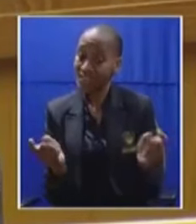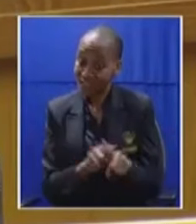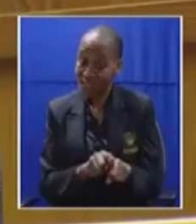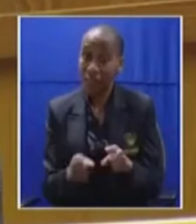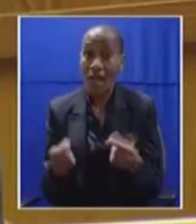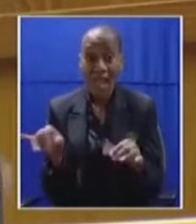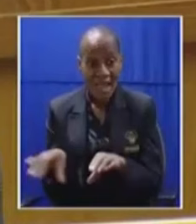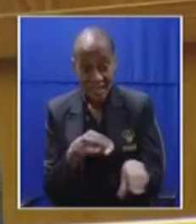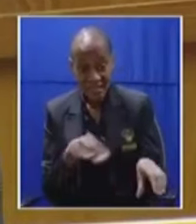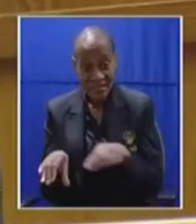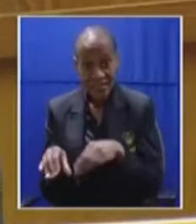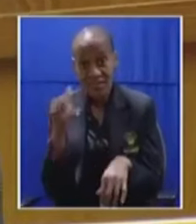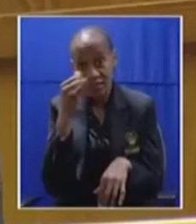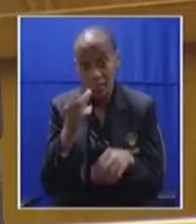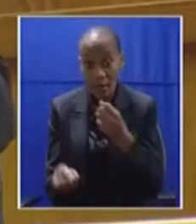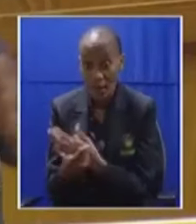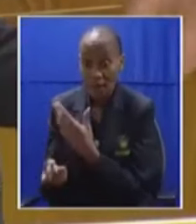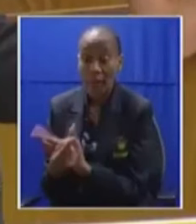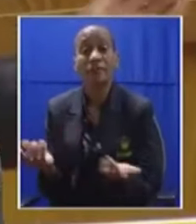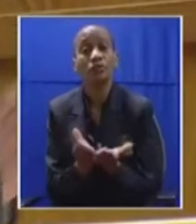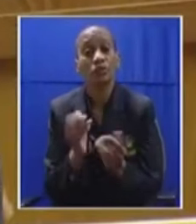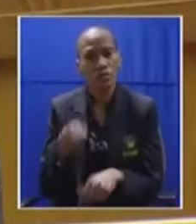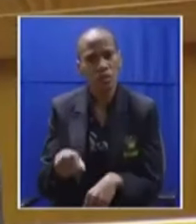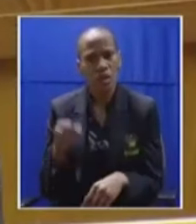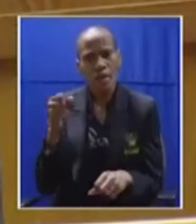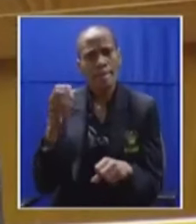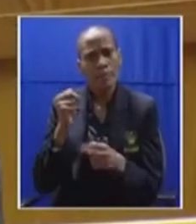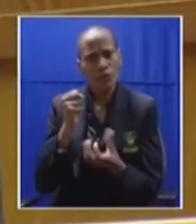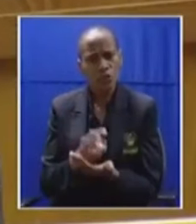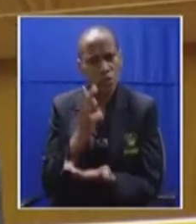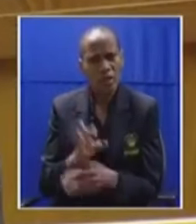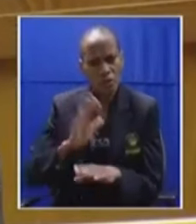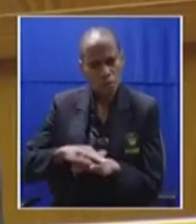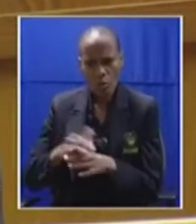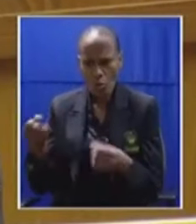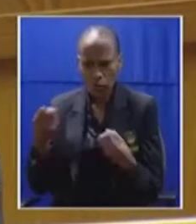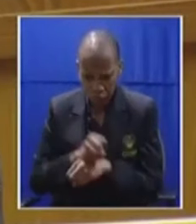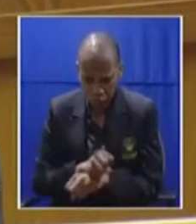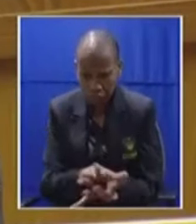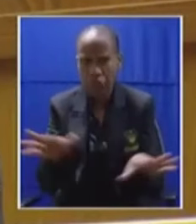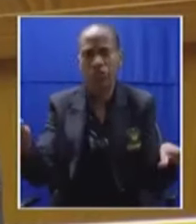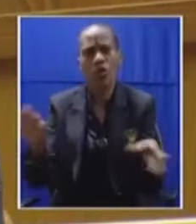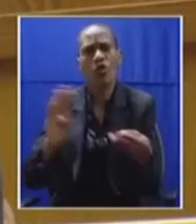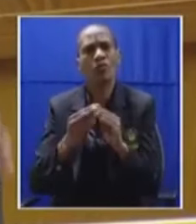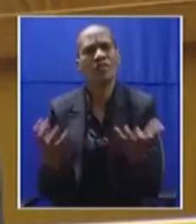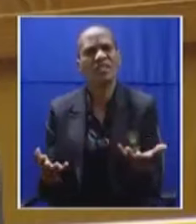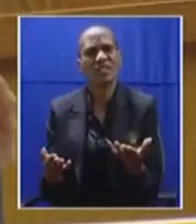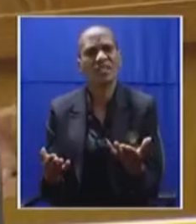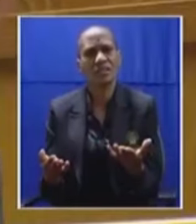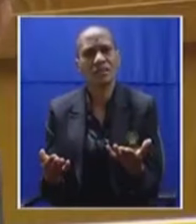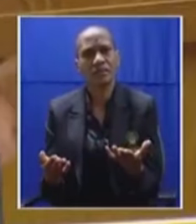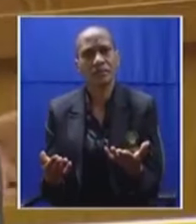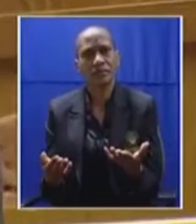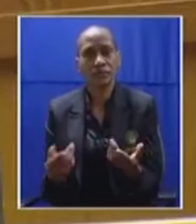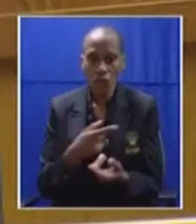children. We should, yes, roll out more social workers. We should roll out more community workers, and